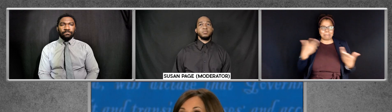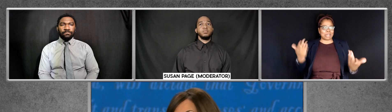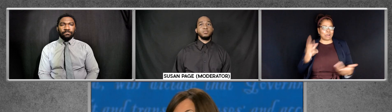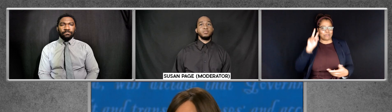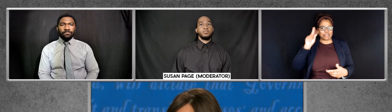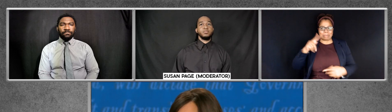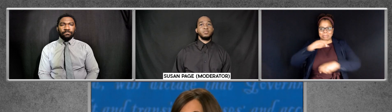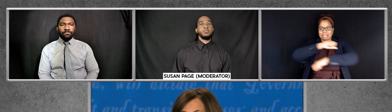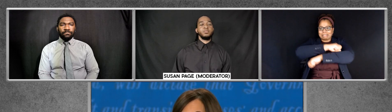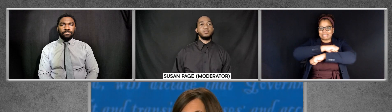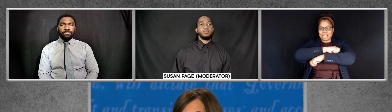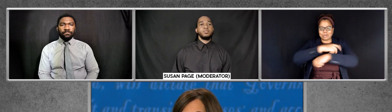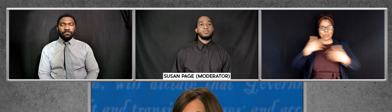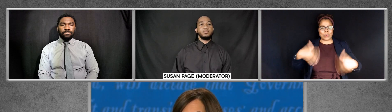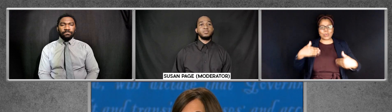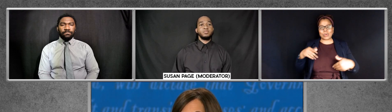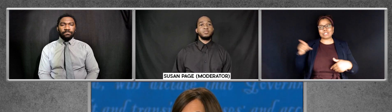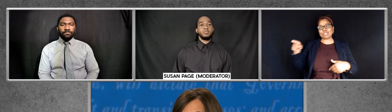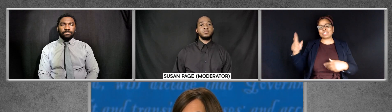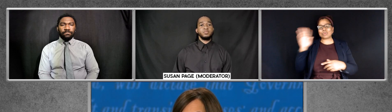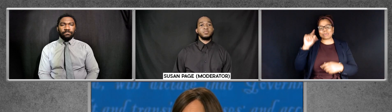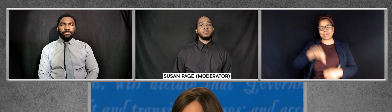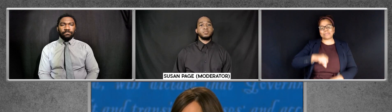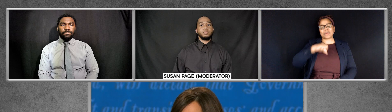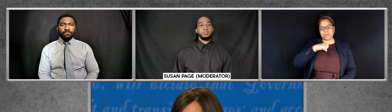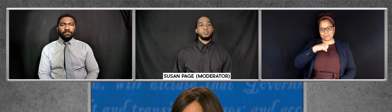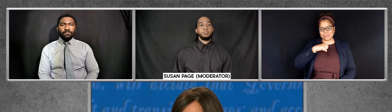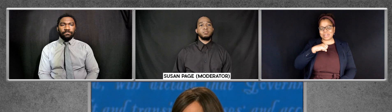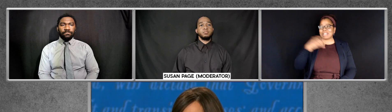know would make her proud, and she must be looking down on